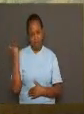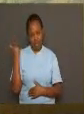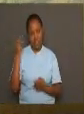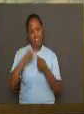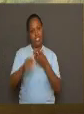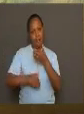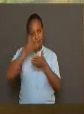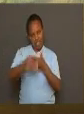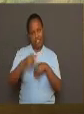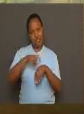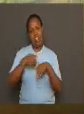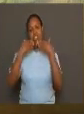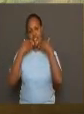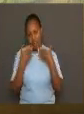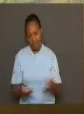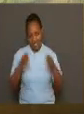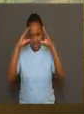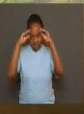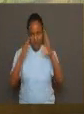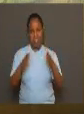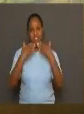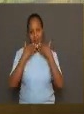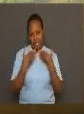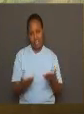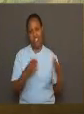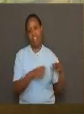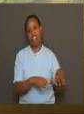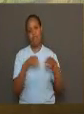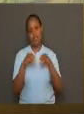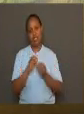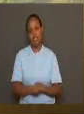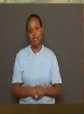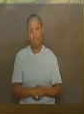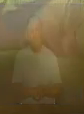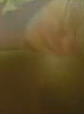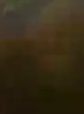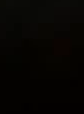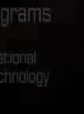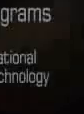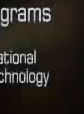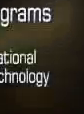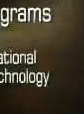lesson. Until next time, thank you, teacher. Thank you, students.